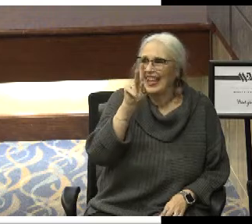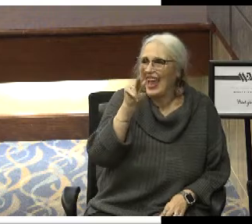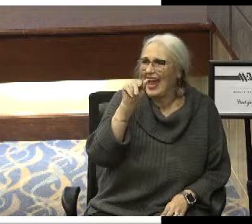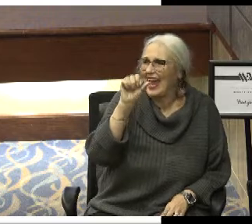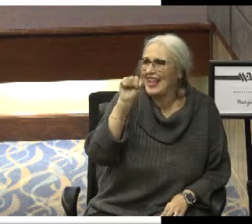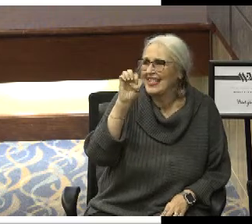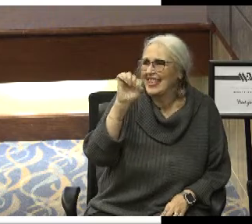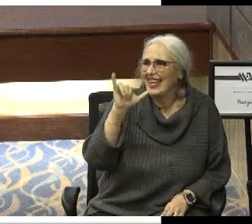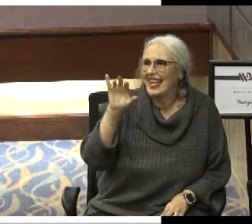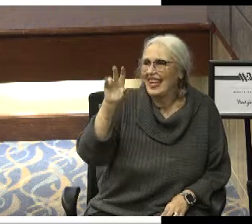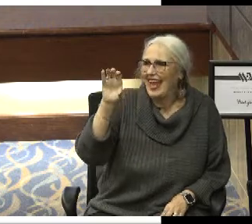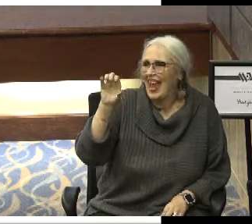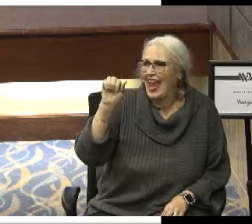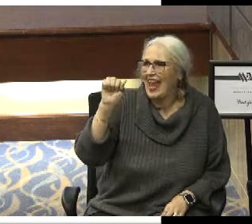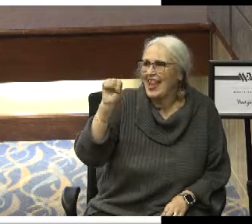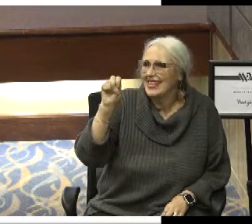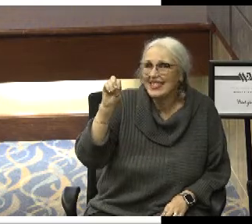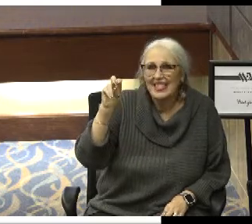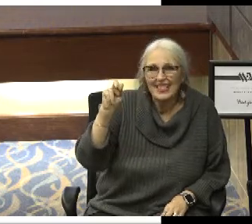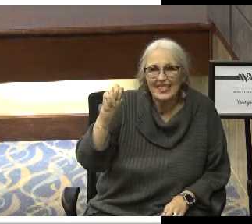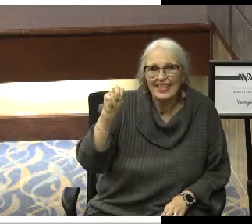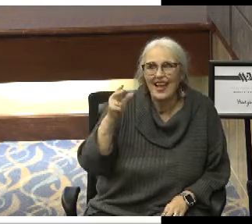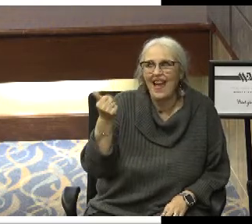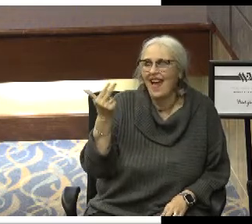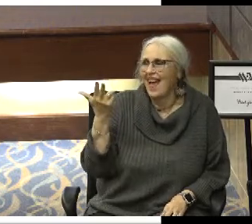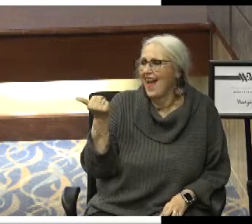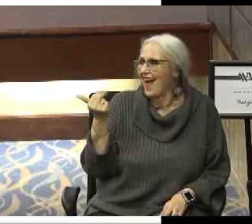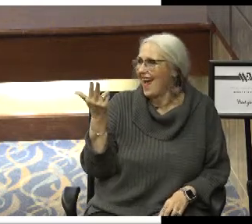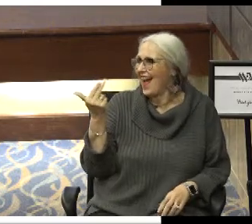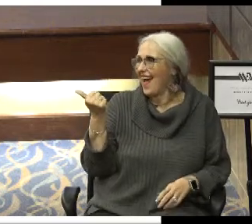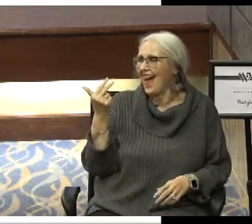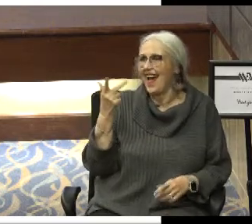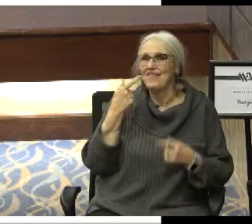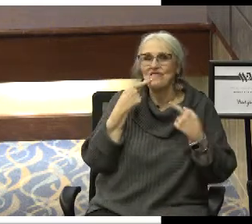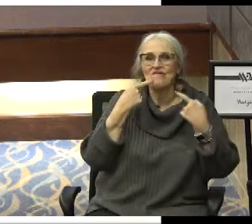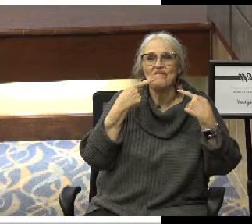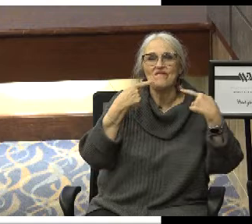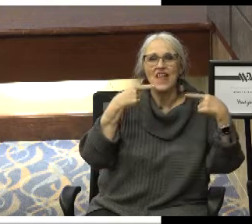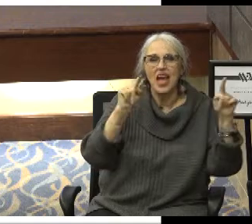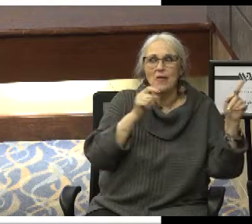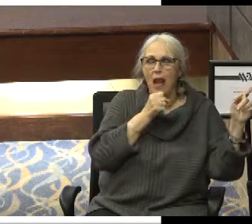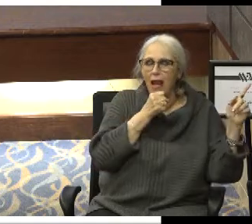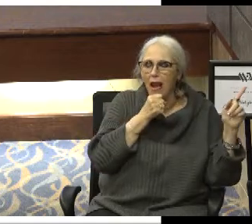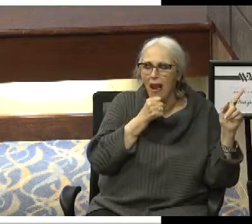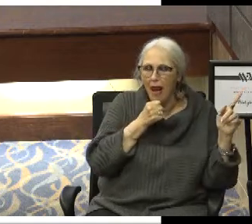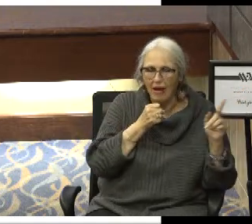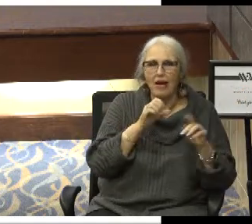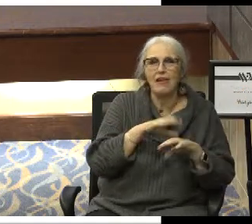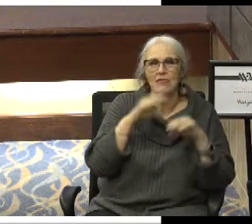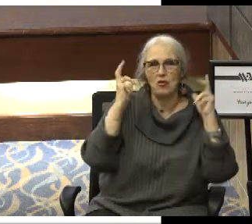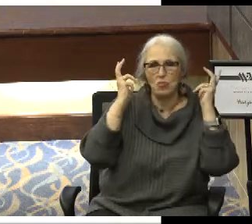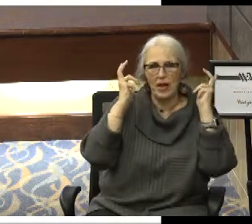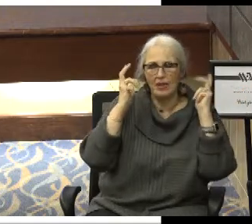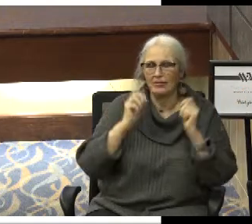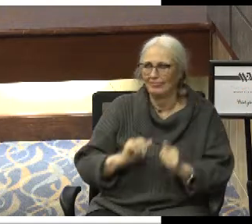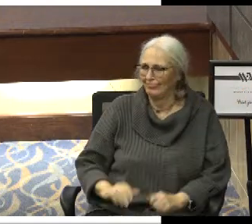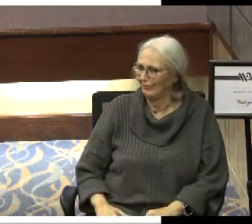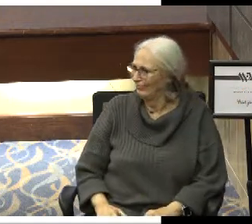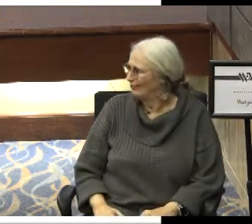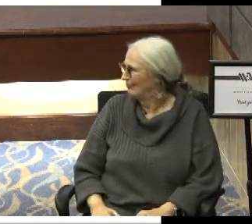I know who he is. I'm not that young. We're showing our age here. Wow. We got a baby